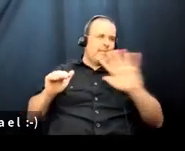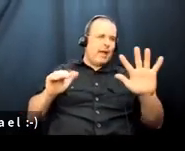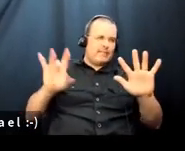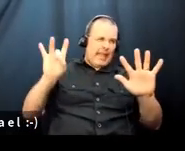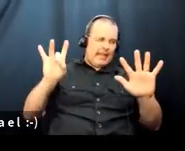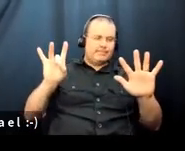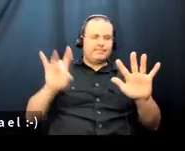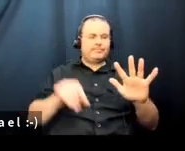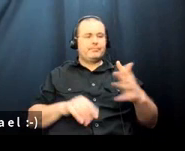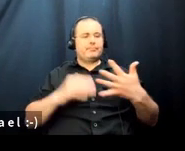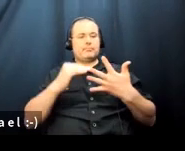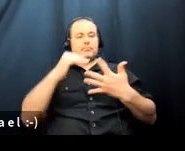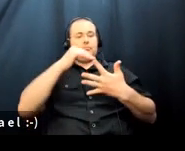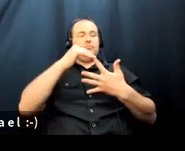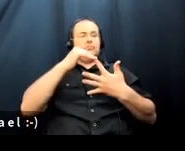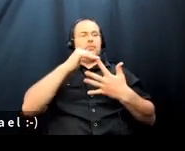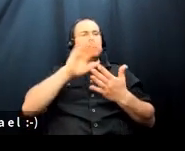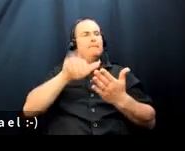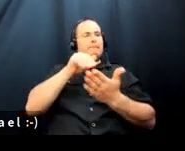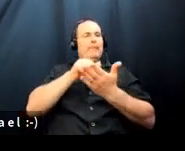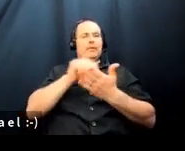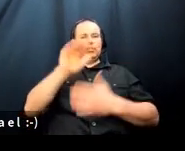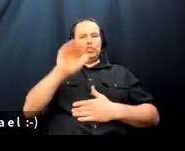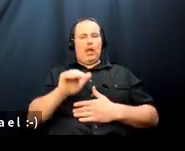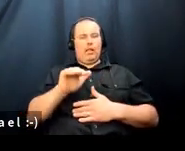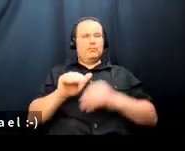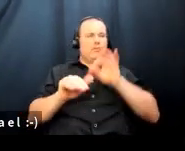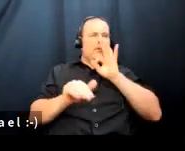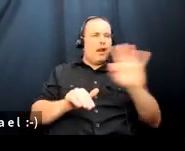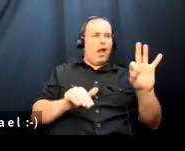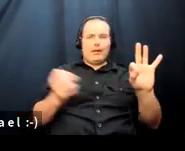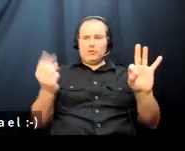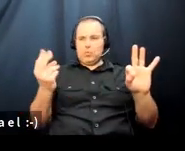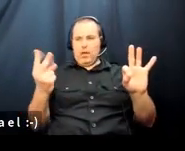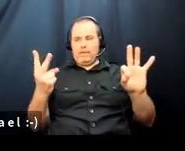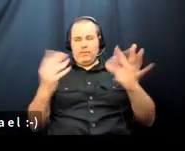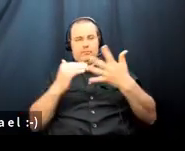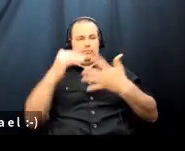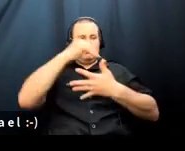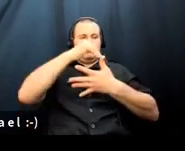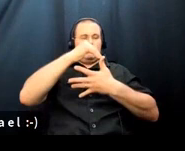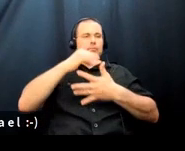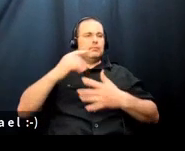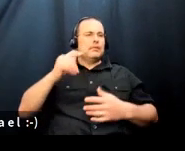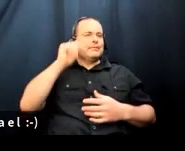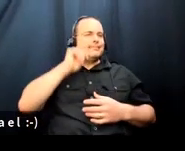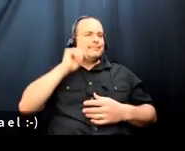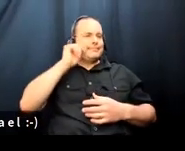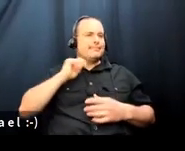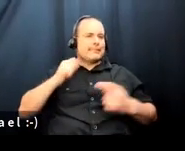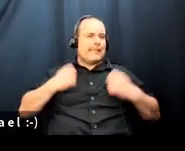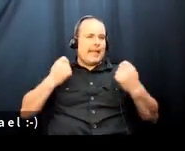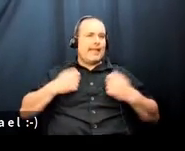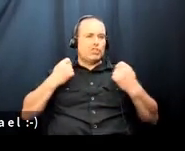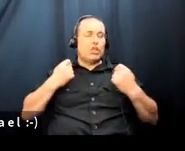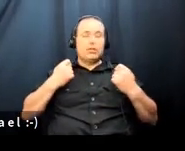8-year-old. There's the middle child, the 9 to 12-year-old. Then there's the teenager, and God help